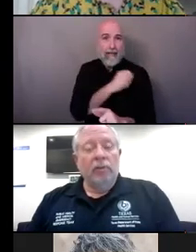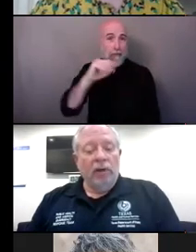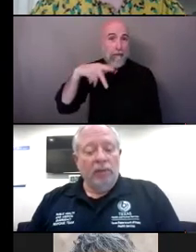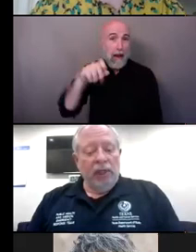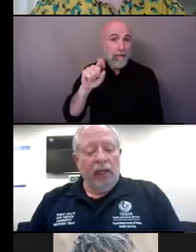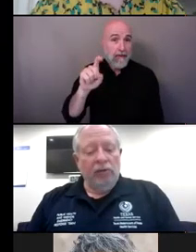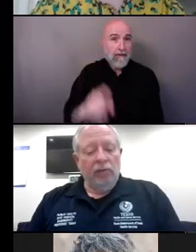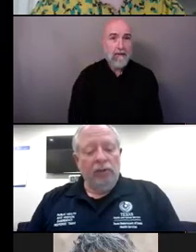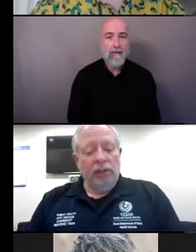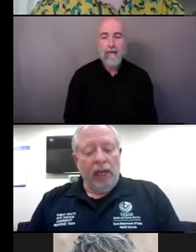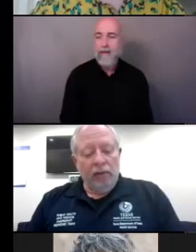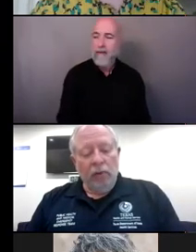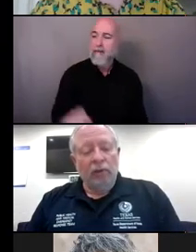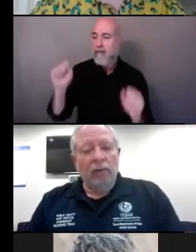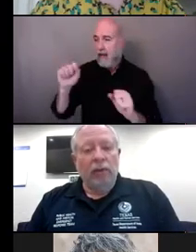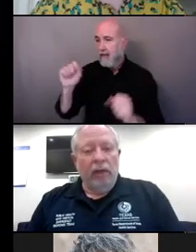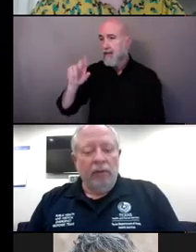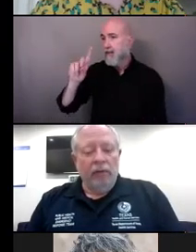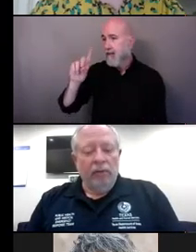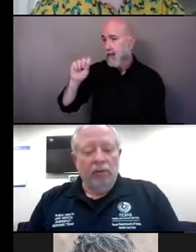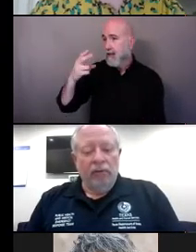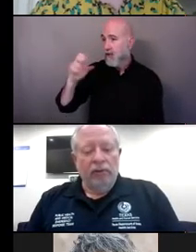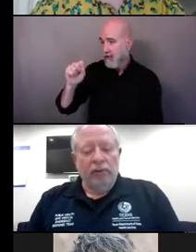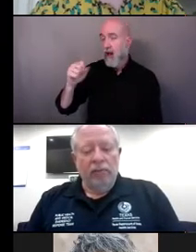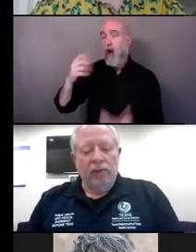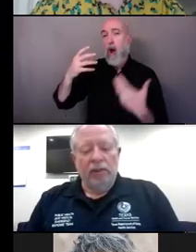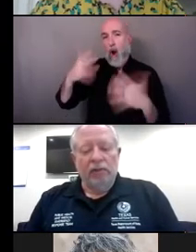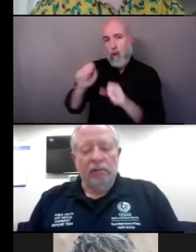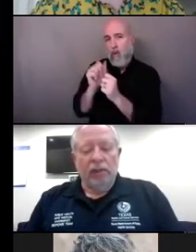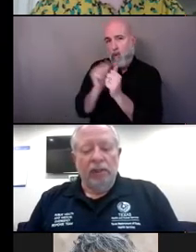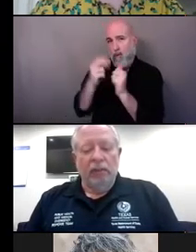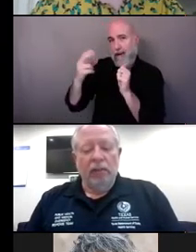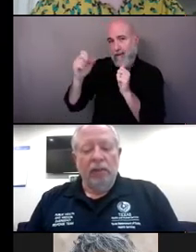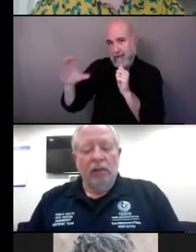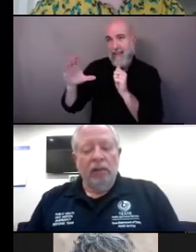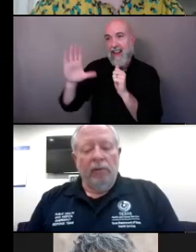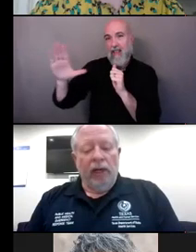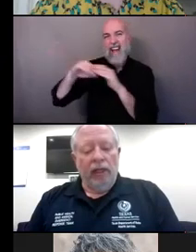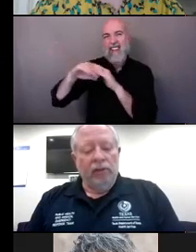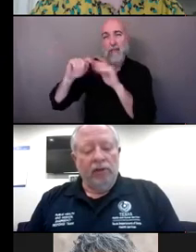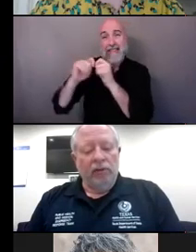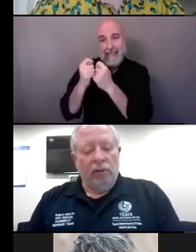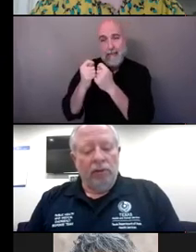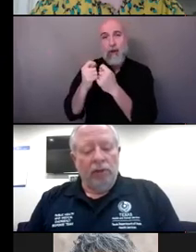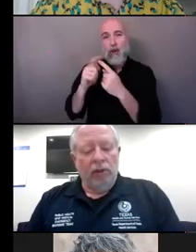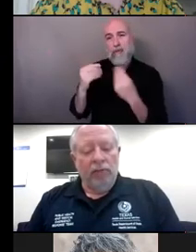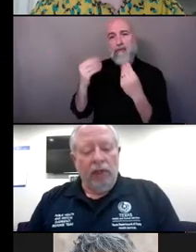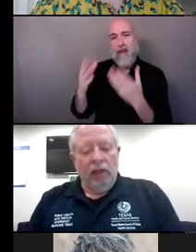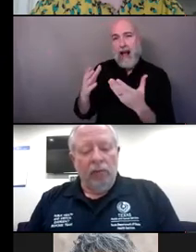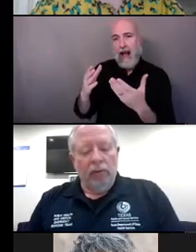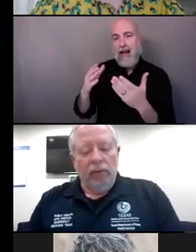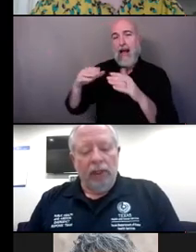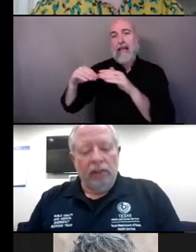Yes, the Department of State Health Services has worked with the Health and Human Services Commission accessibility team to provide an accessible